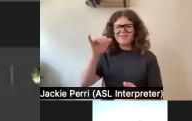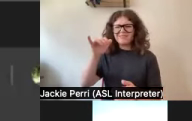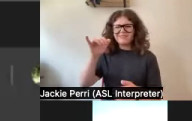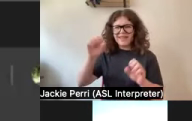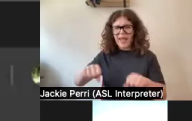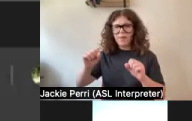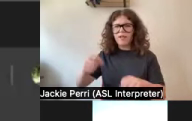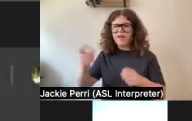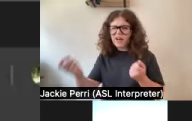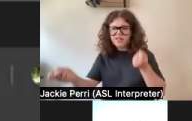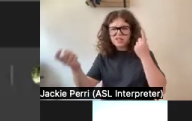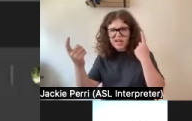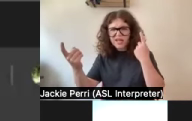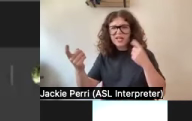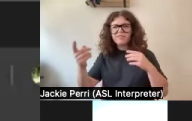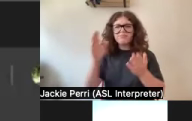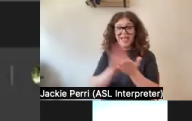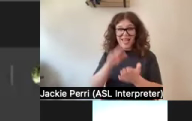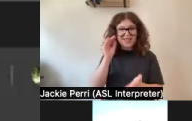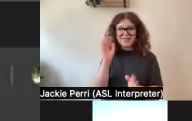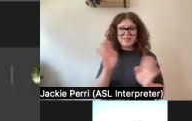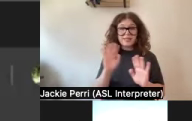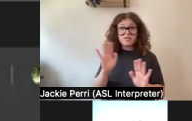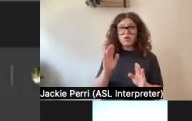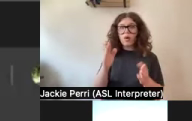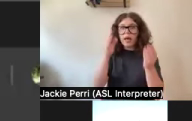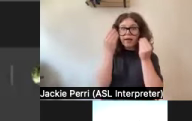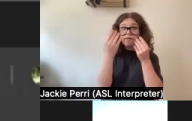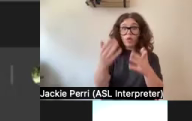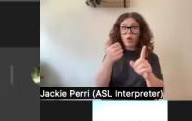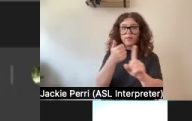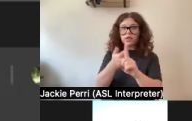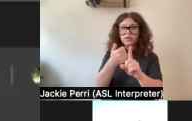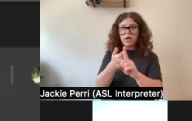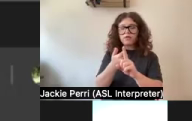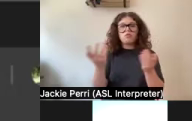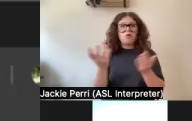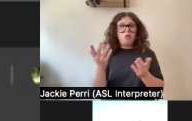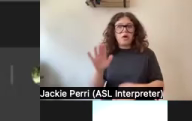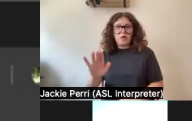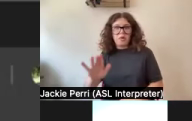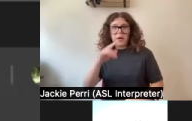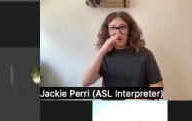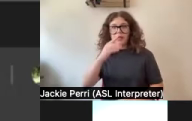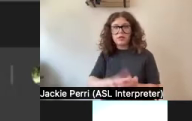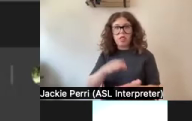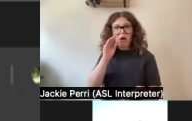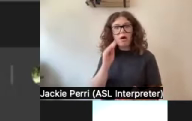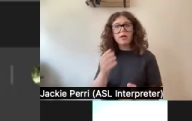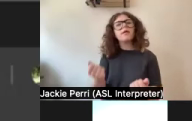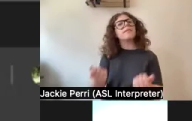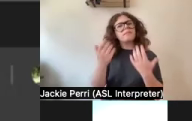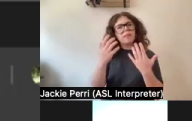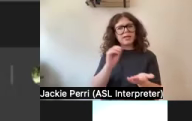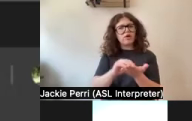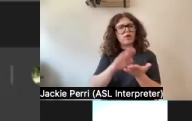understand the lessons. So inform yourself. What are your kids learning? There are several documents that the school has